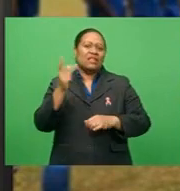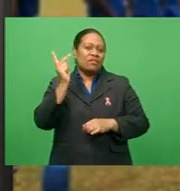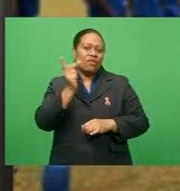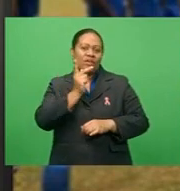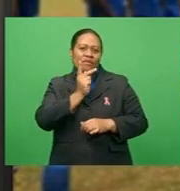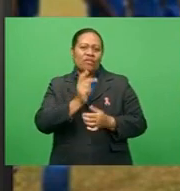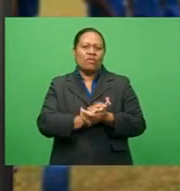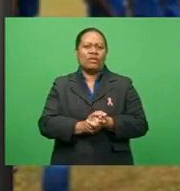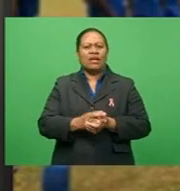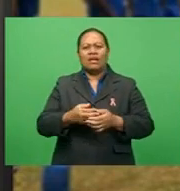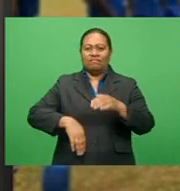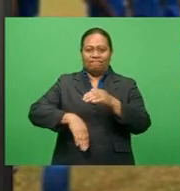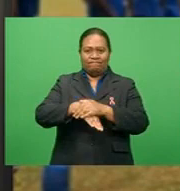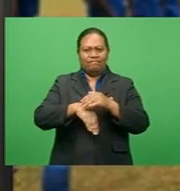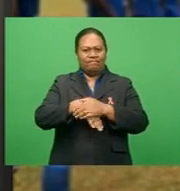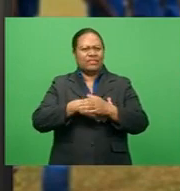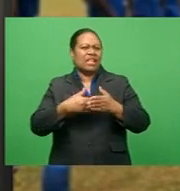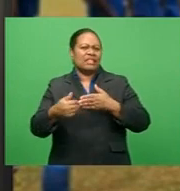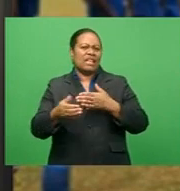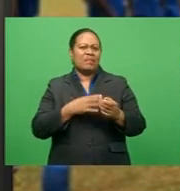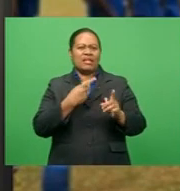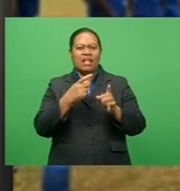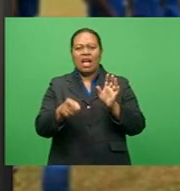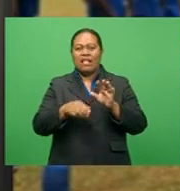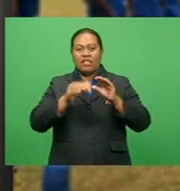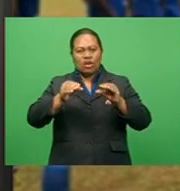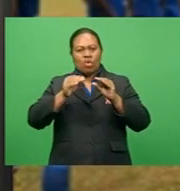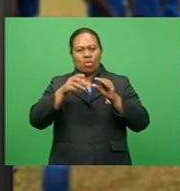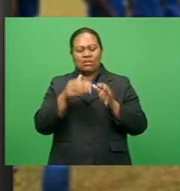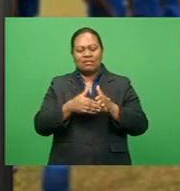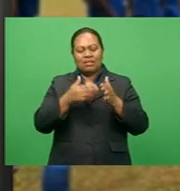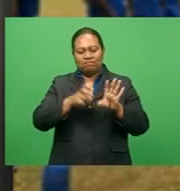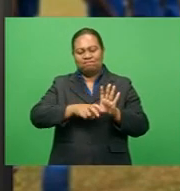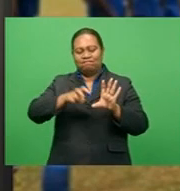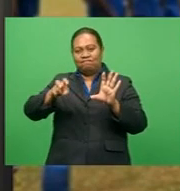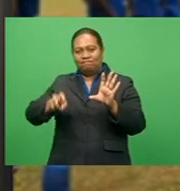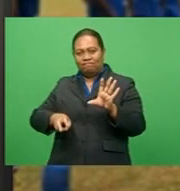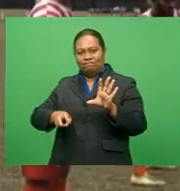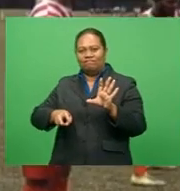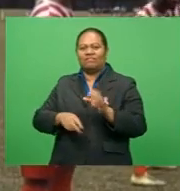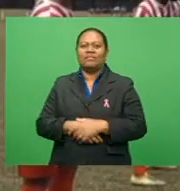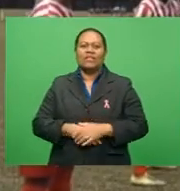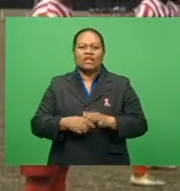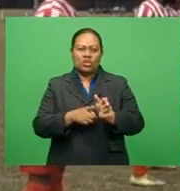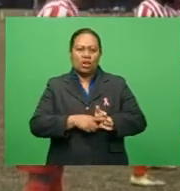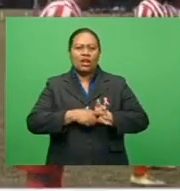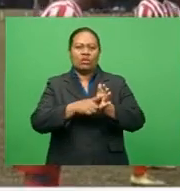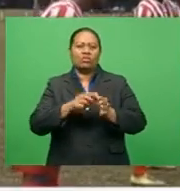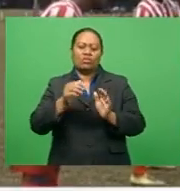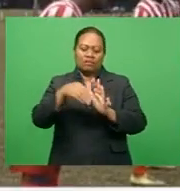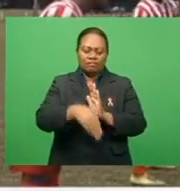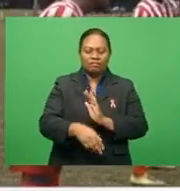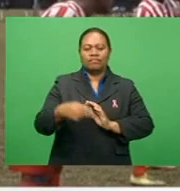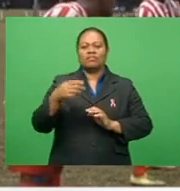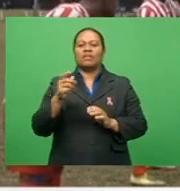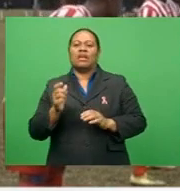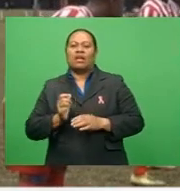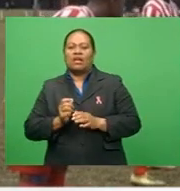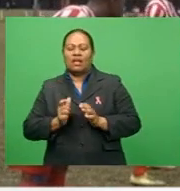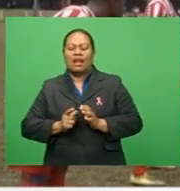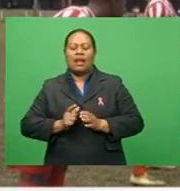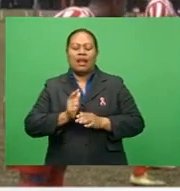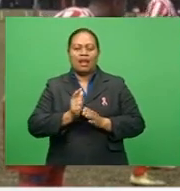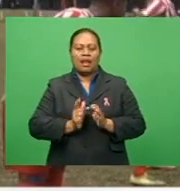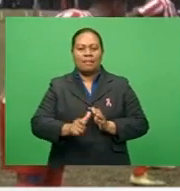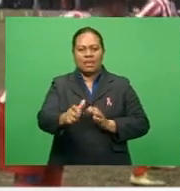high despite losing coach Ravinesh Kumar, who has stepped down from the position. Lautoka lost 2-0 to Lambasa on the weekend,